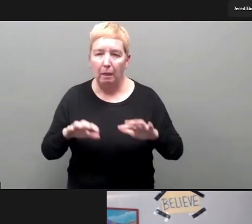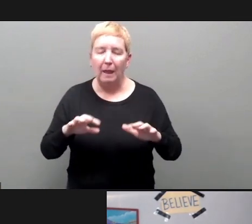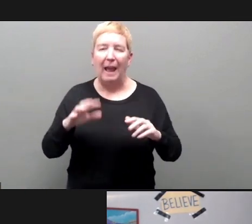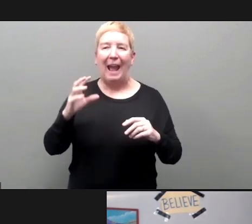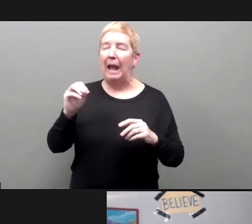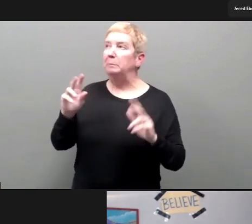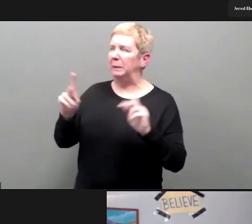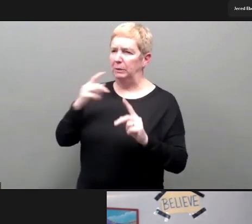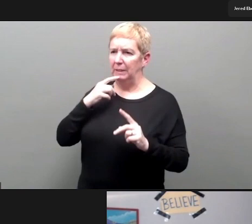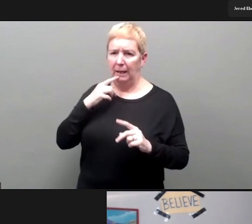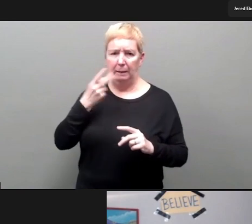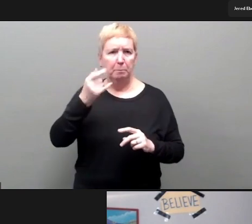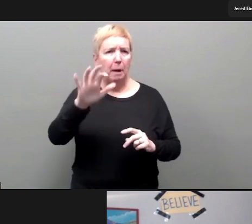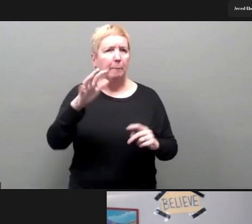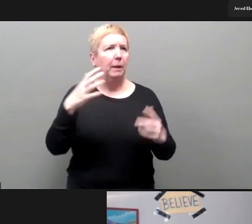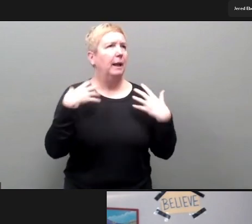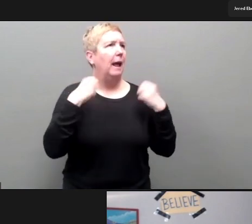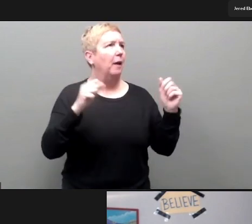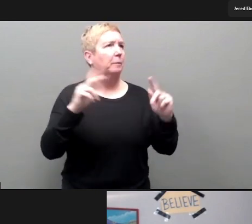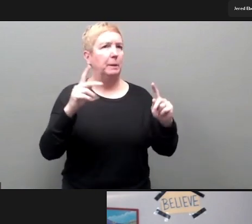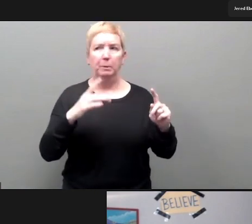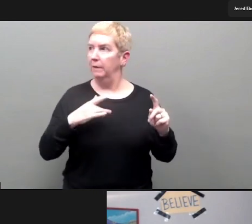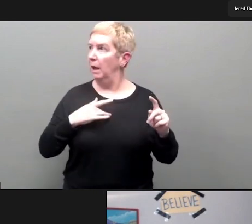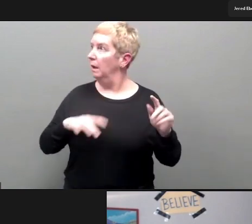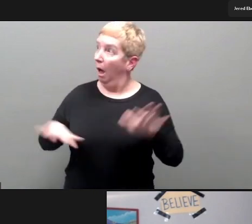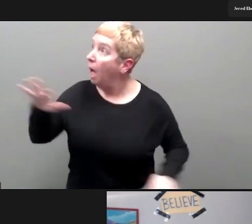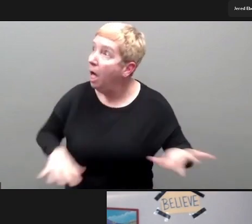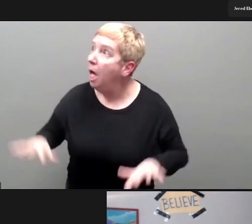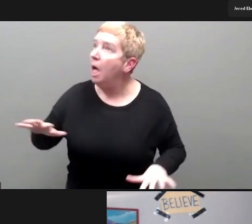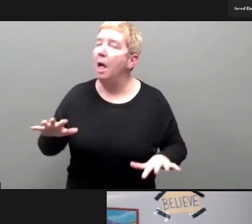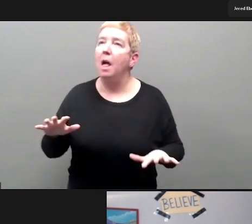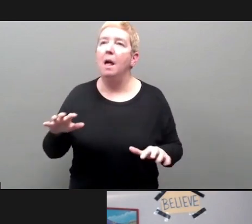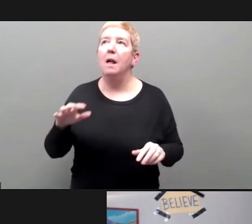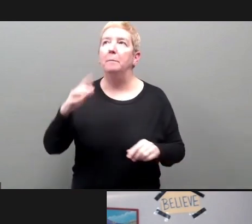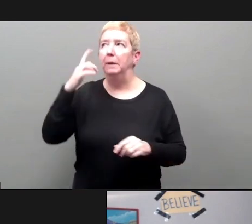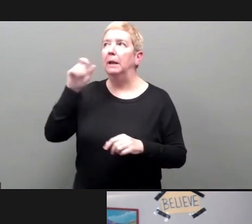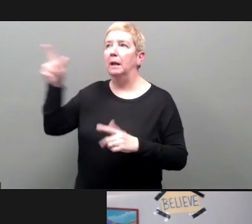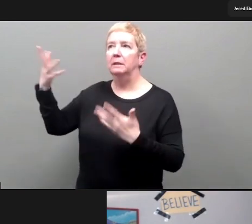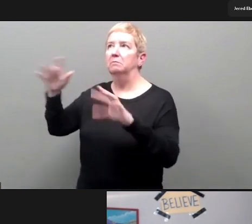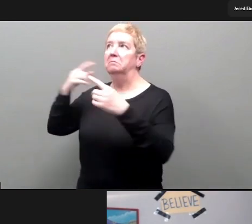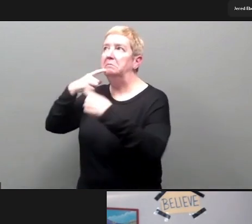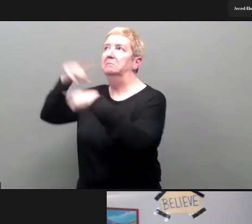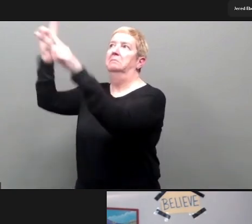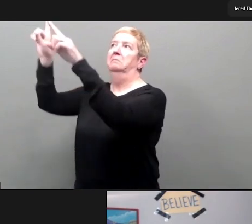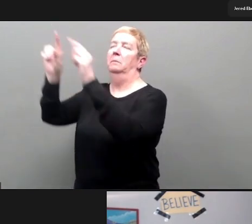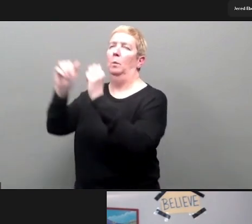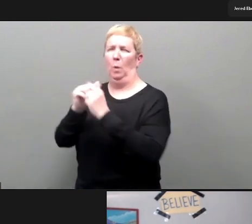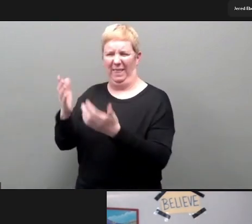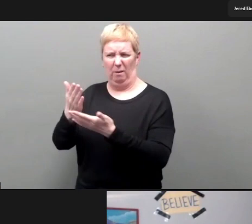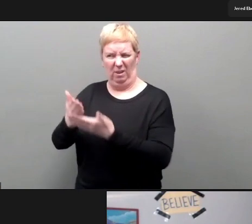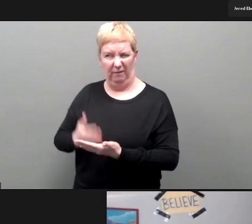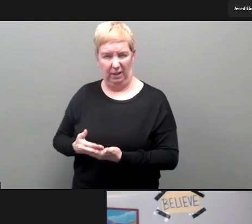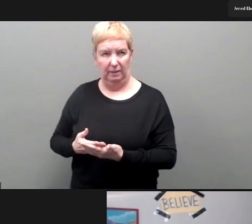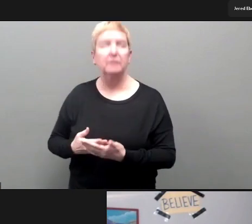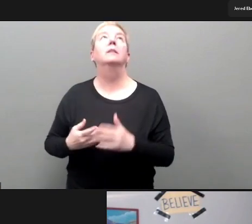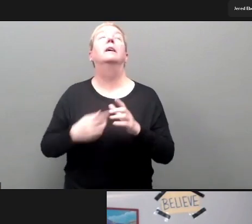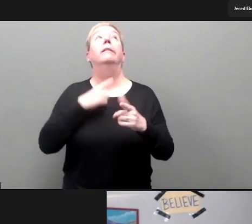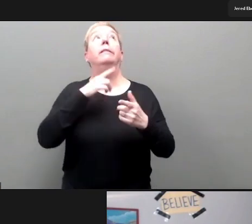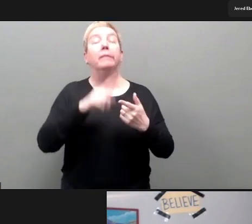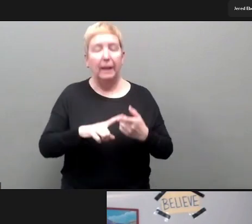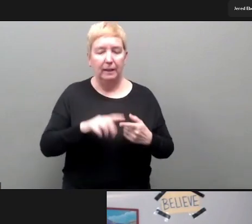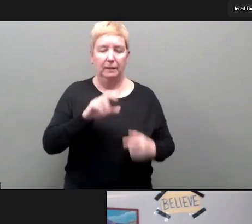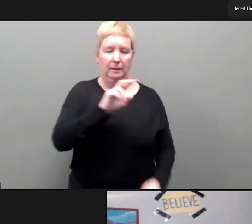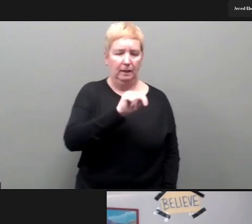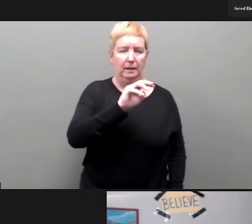unawares because the CDC recommendation went live without evidence. Then we had the announcement from NMDOH